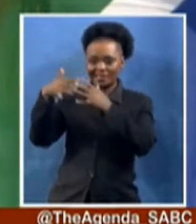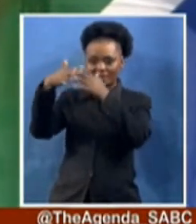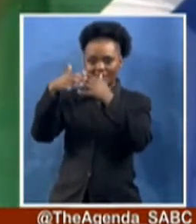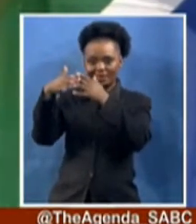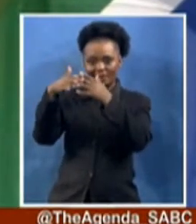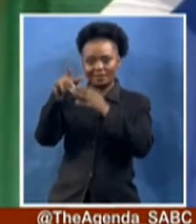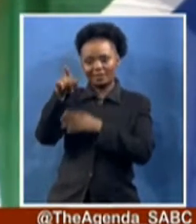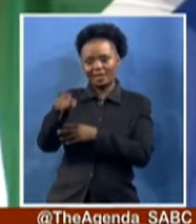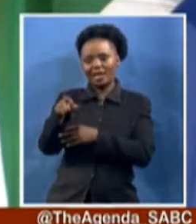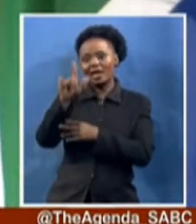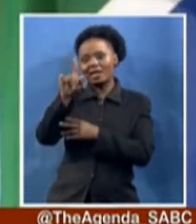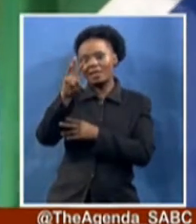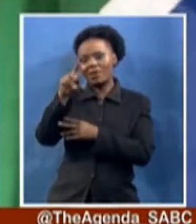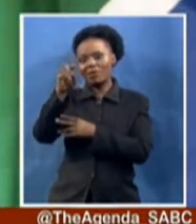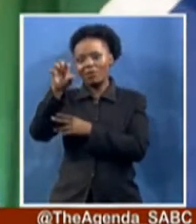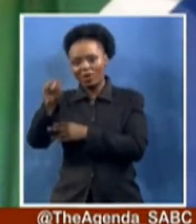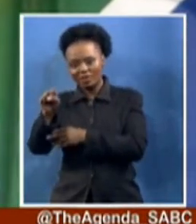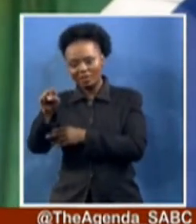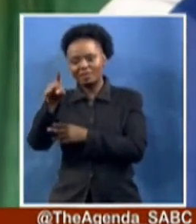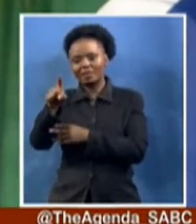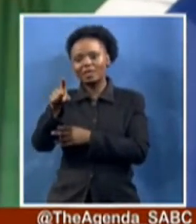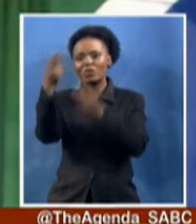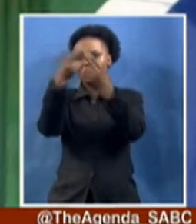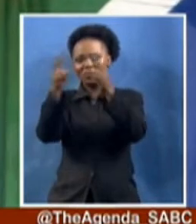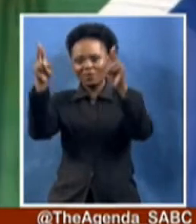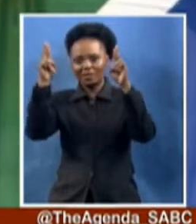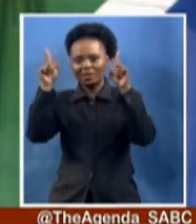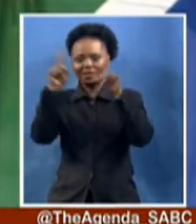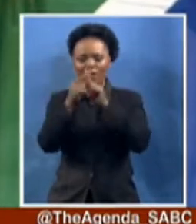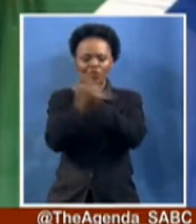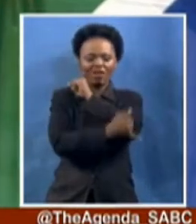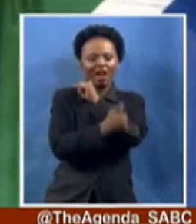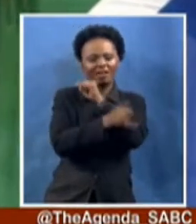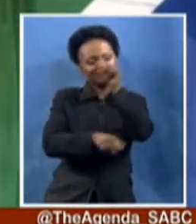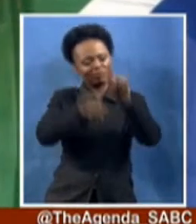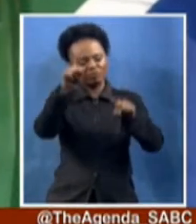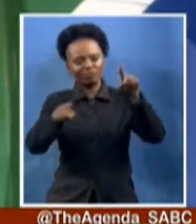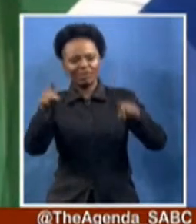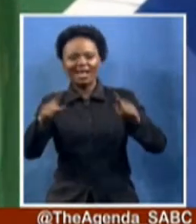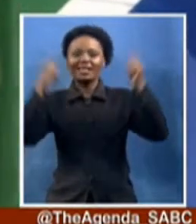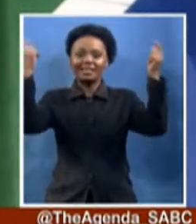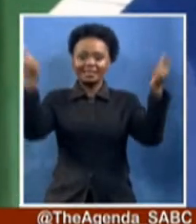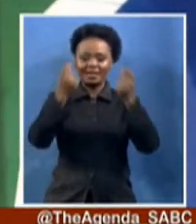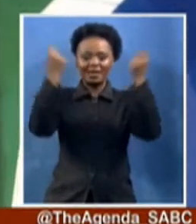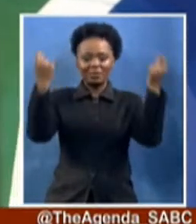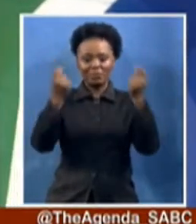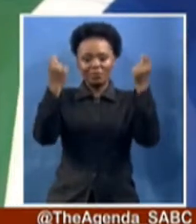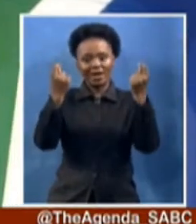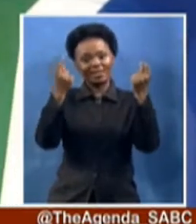world, because we are a beacon of a true constitutional democracy.